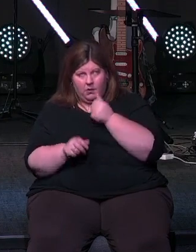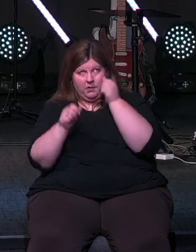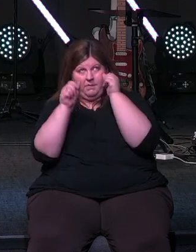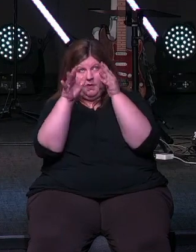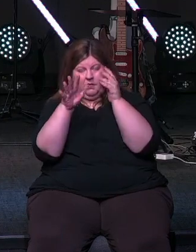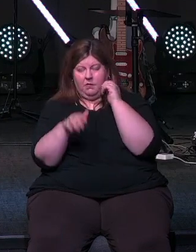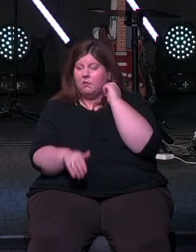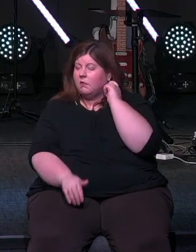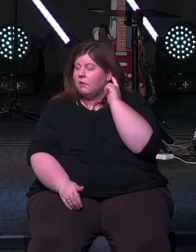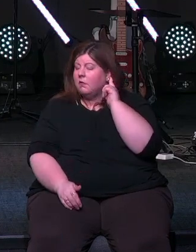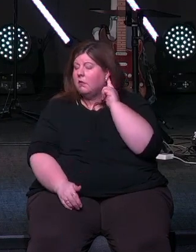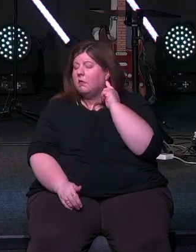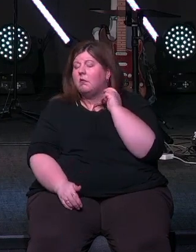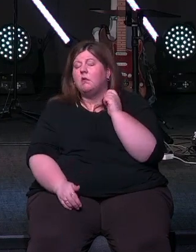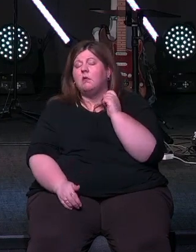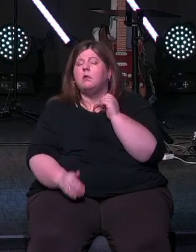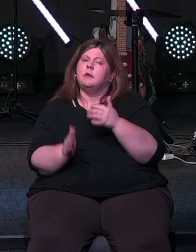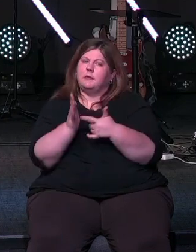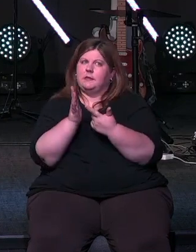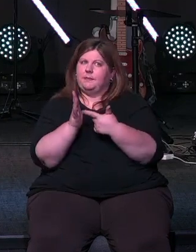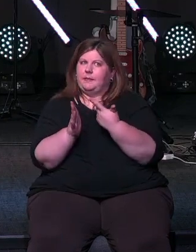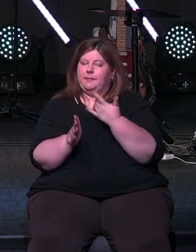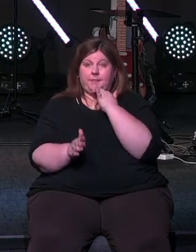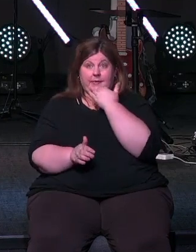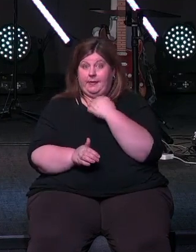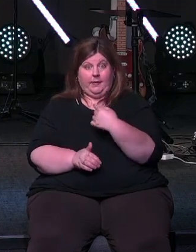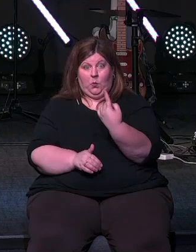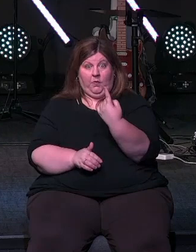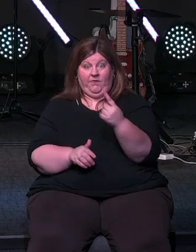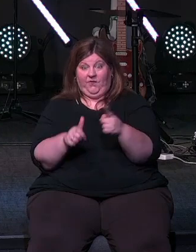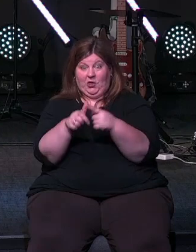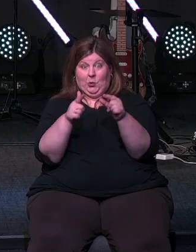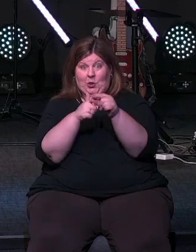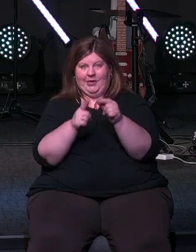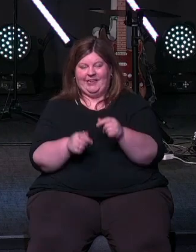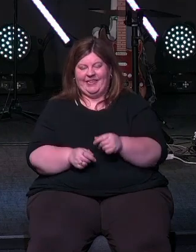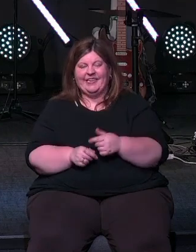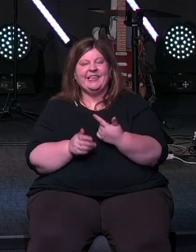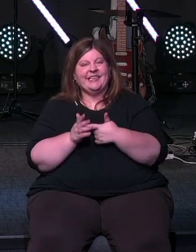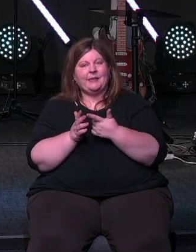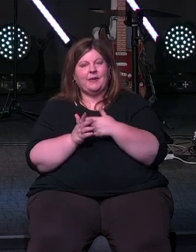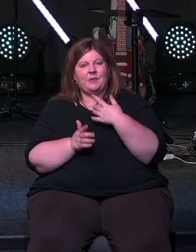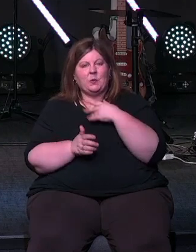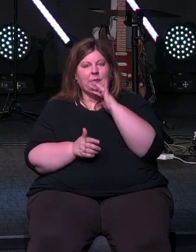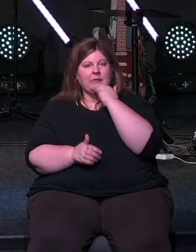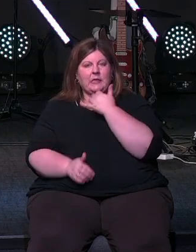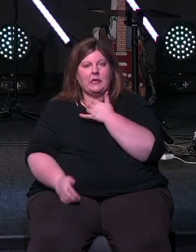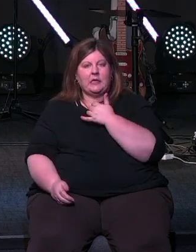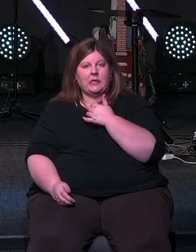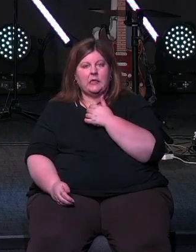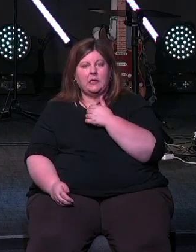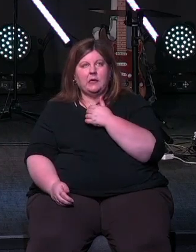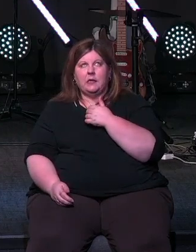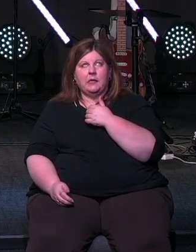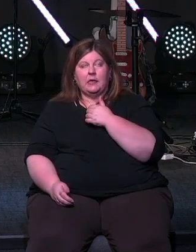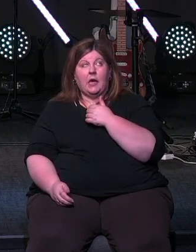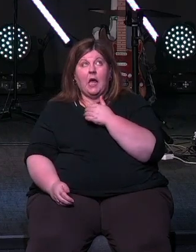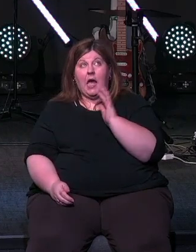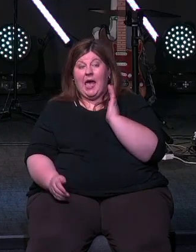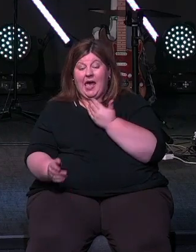I think sometimes where we make a mistake, and this is only first word, right? I think sometimes when we make a mistake is we say, God, you're just